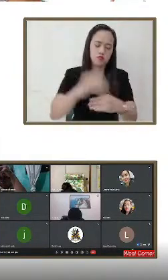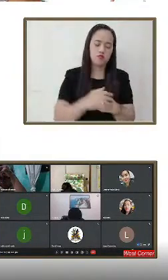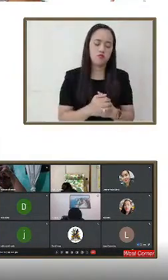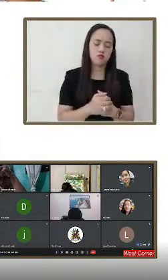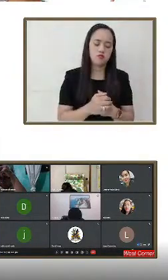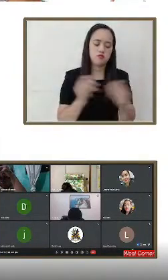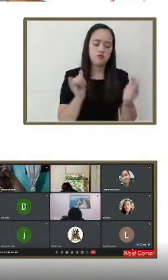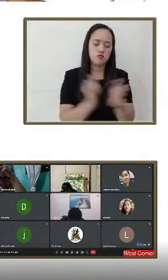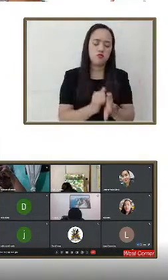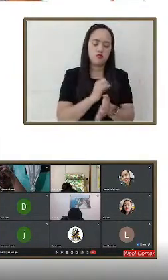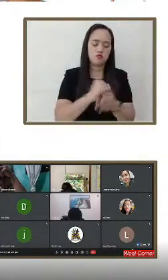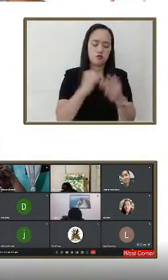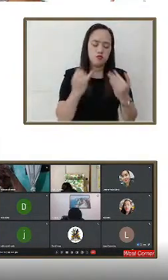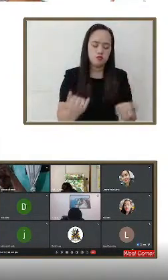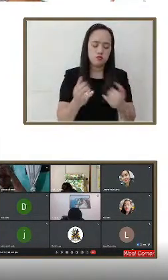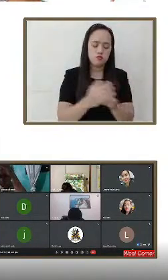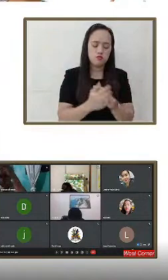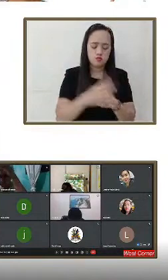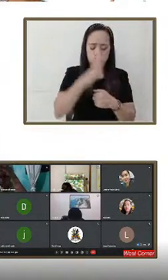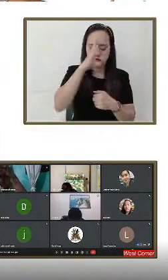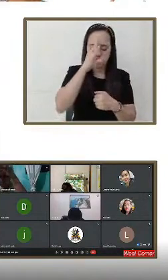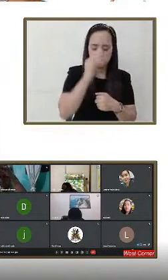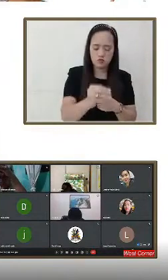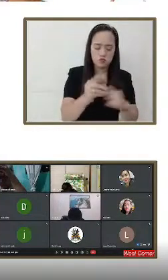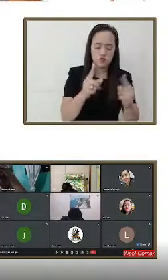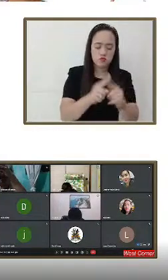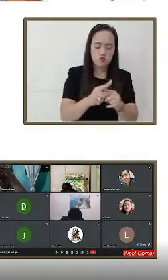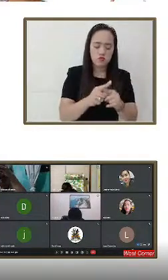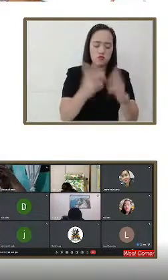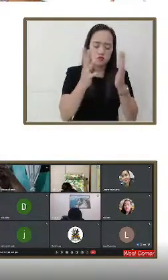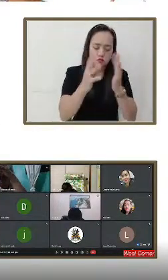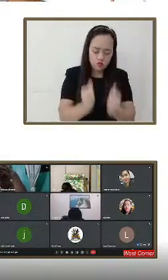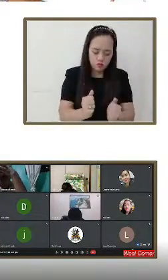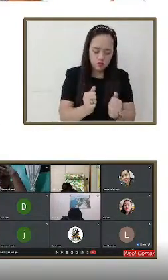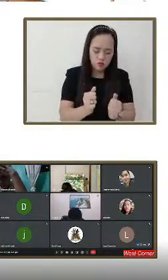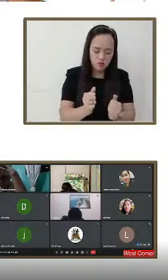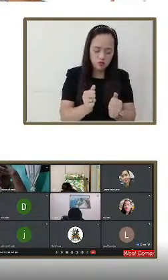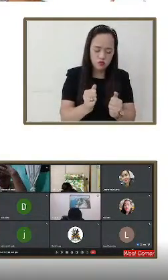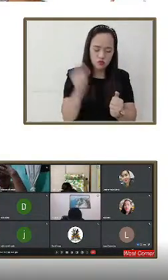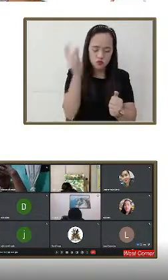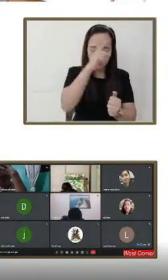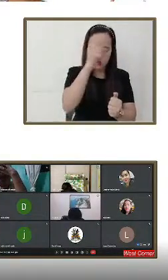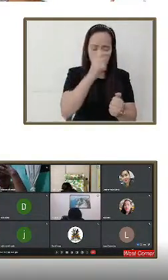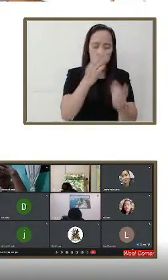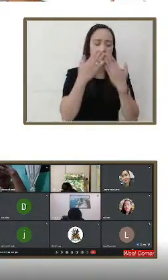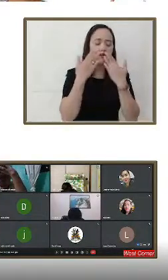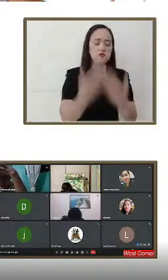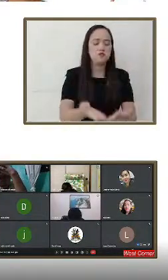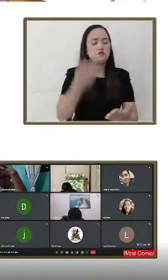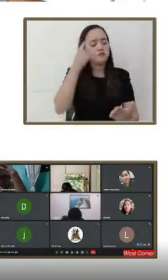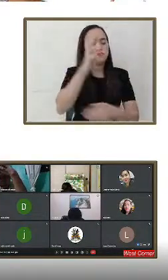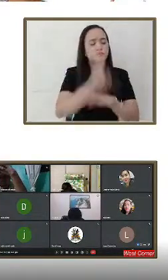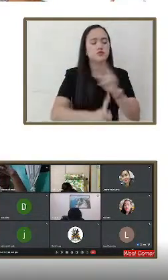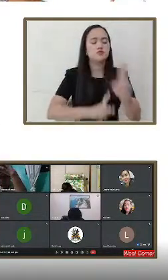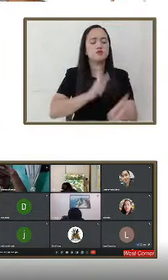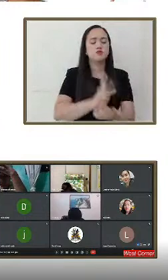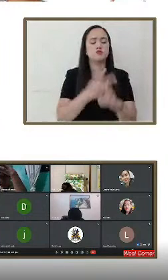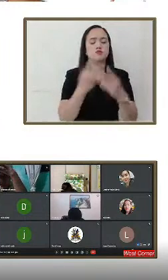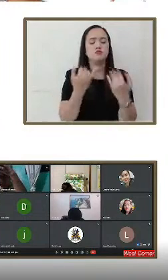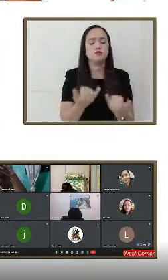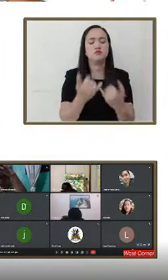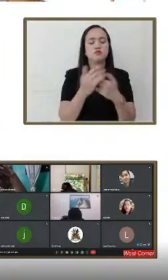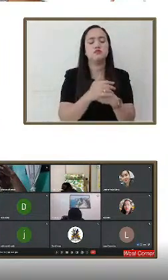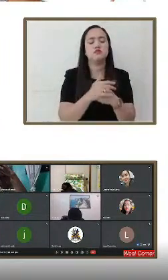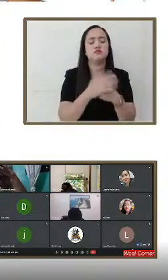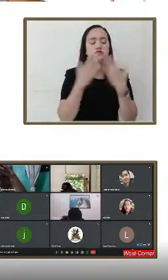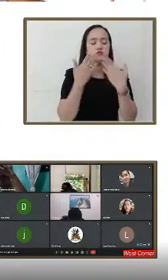Thus, we must desire to get wisdom. Thank you for your people tonight, O God.